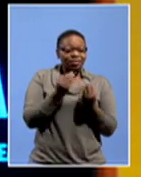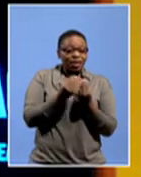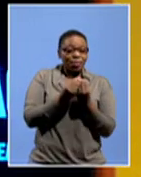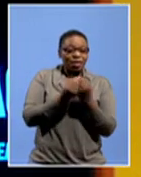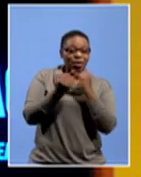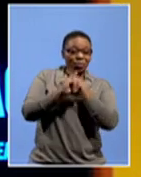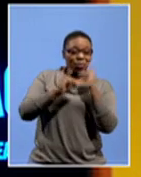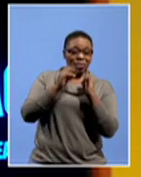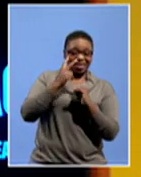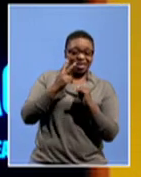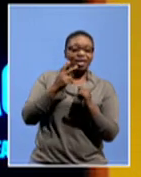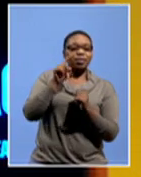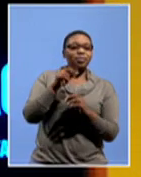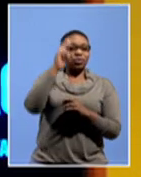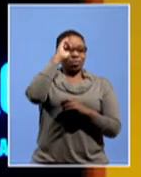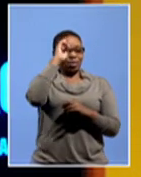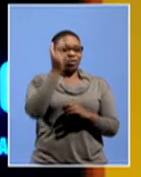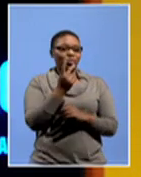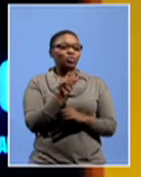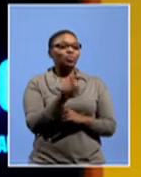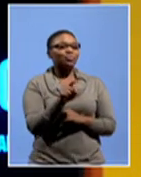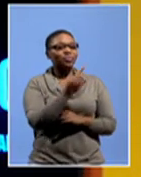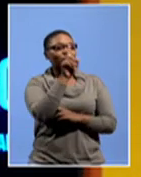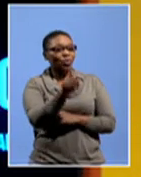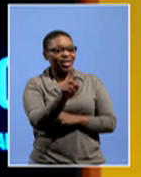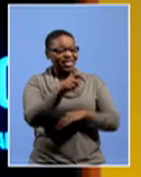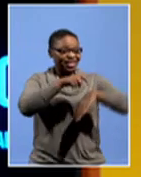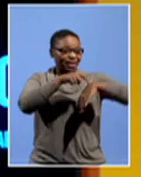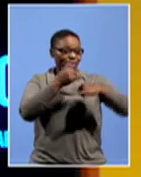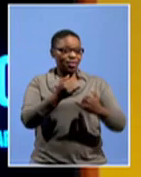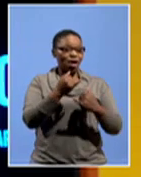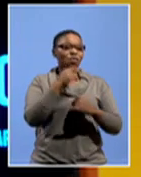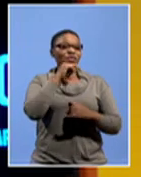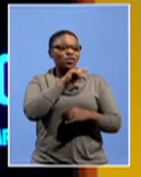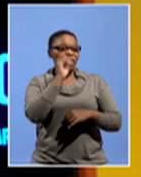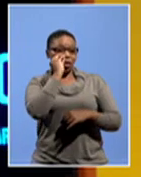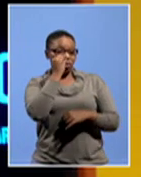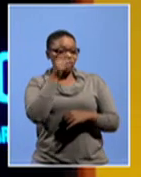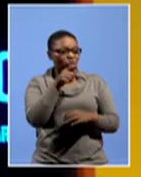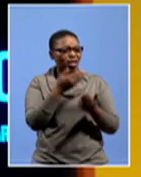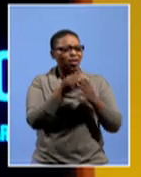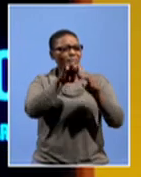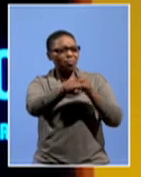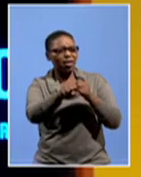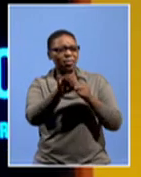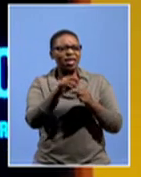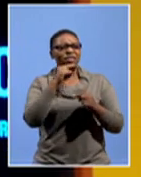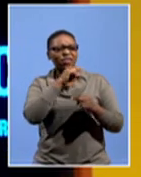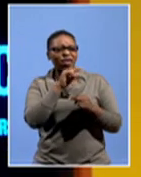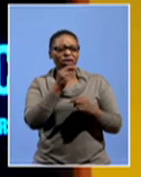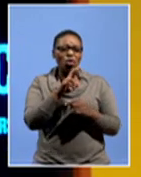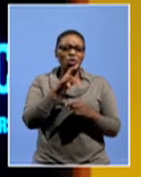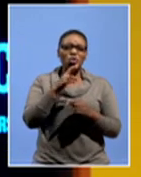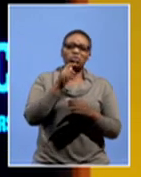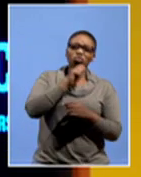over-sensationalized report. Now, a reminder of our poll question this evening. In the era of fake news, are you able to tell the difference between fact